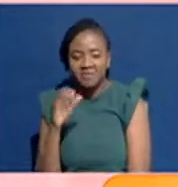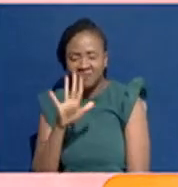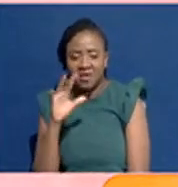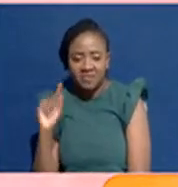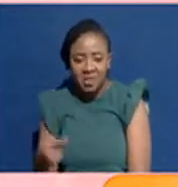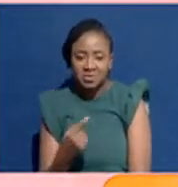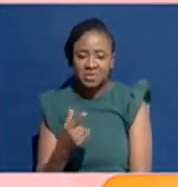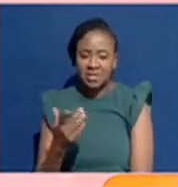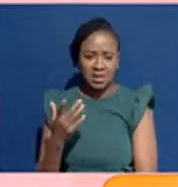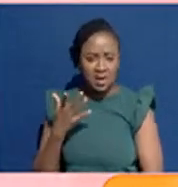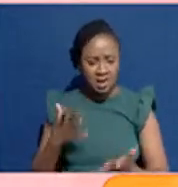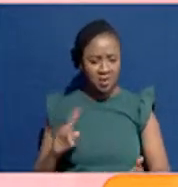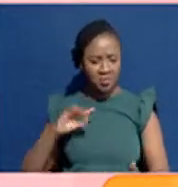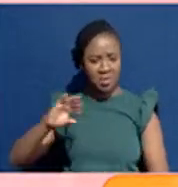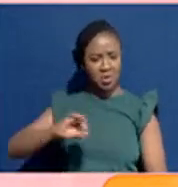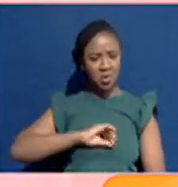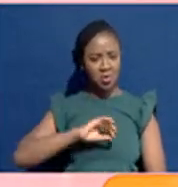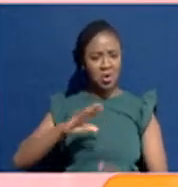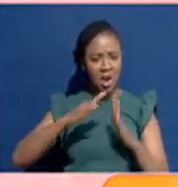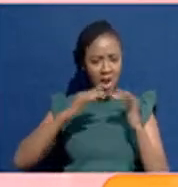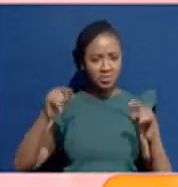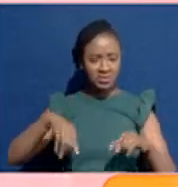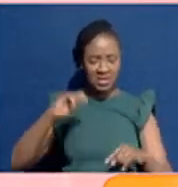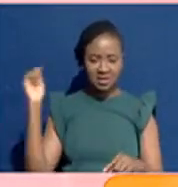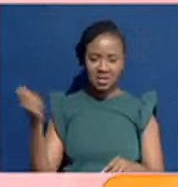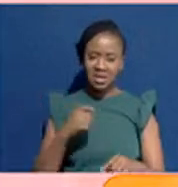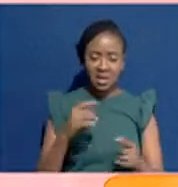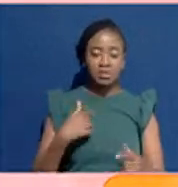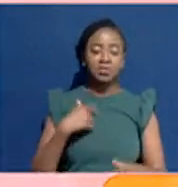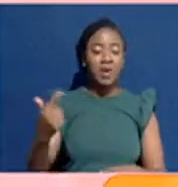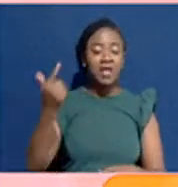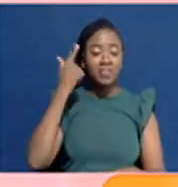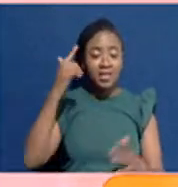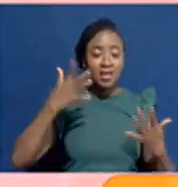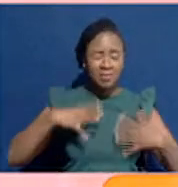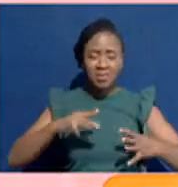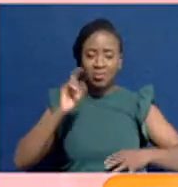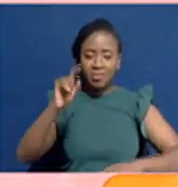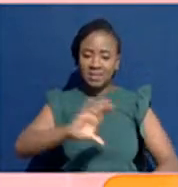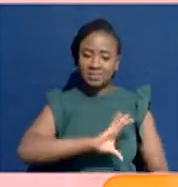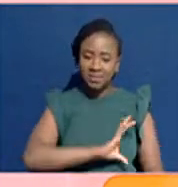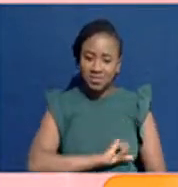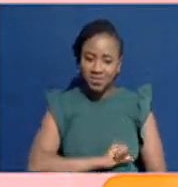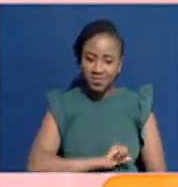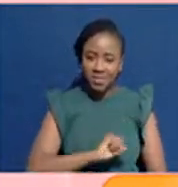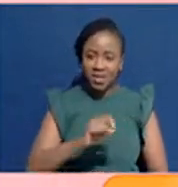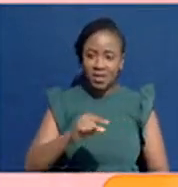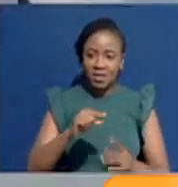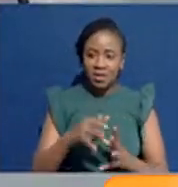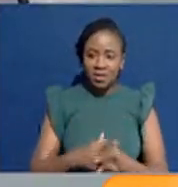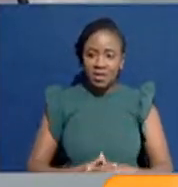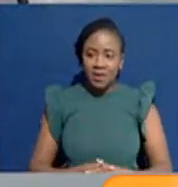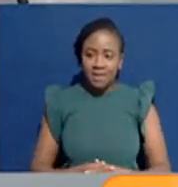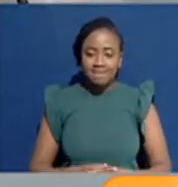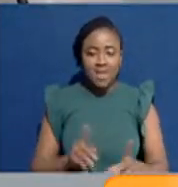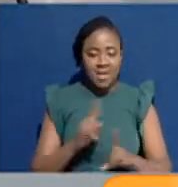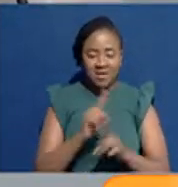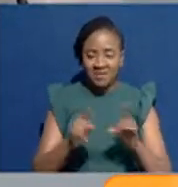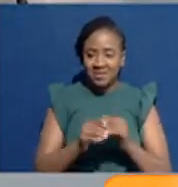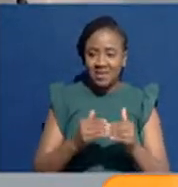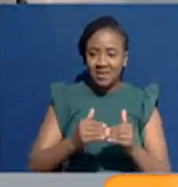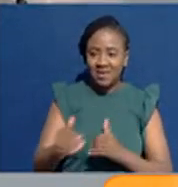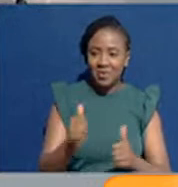in Kenya when I wouldn't otherwise have owned a home. Okay. So I think people should be patient with the government and know it's going Senator, to be well. All right, Senator, you made your